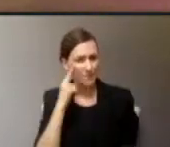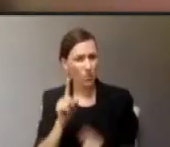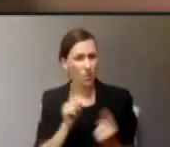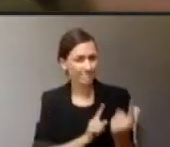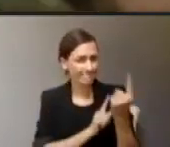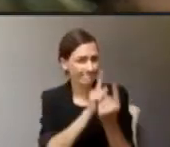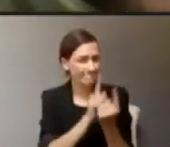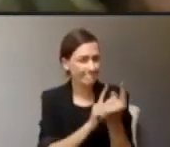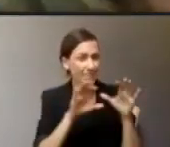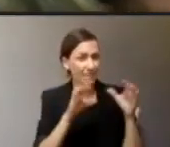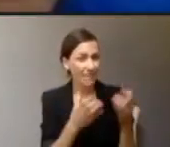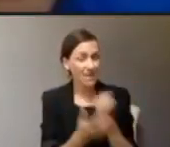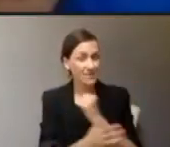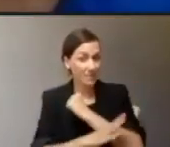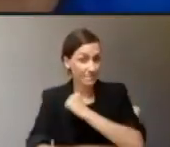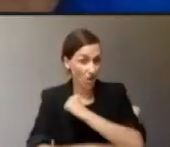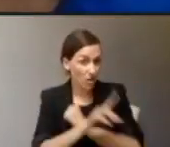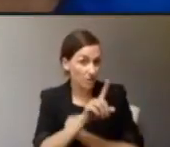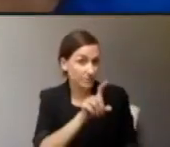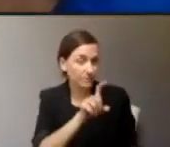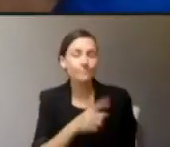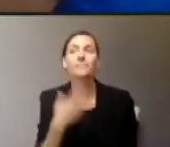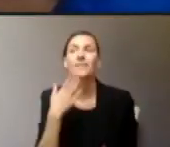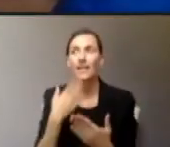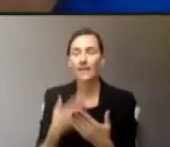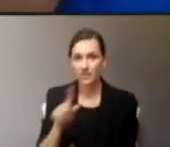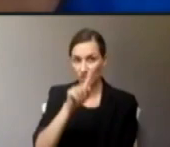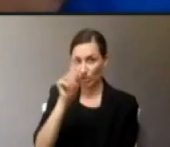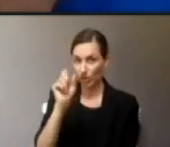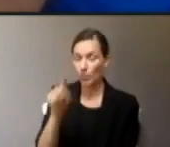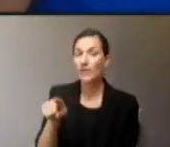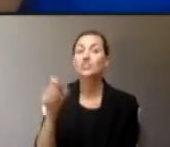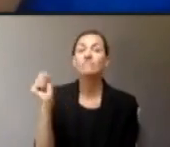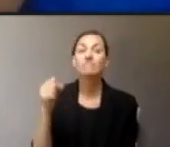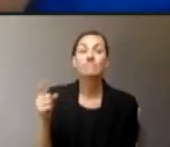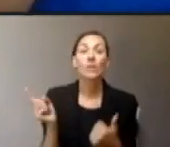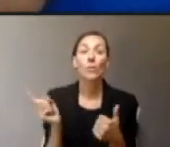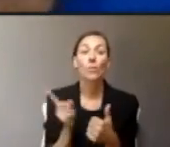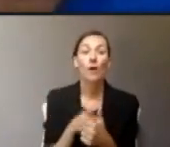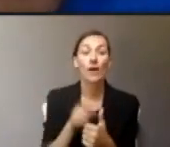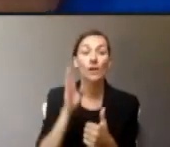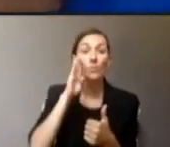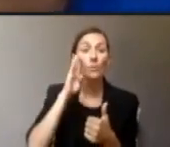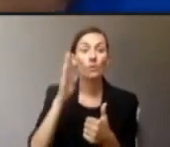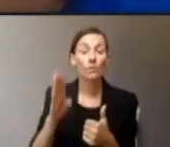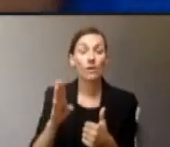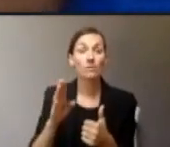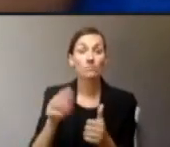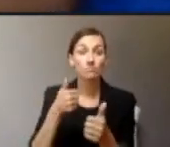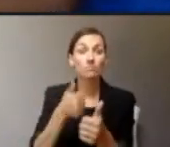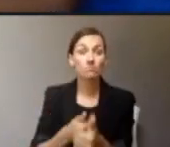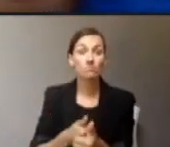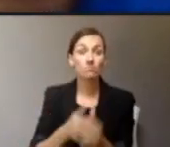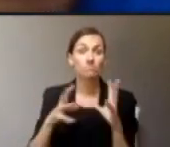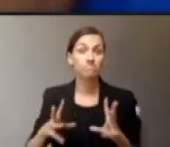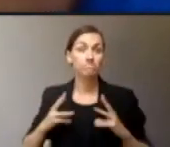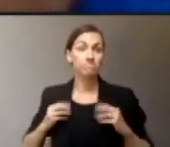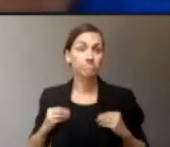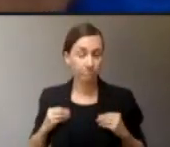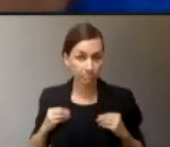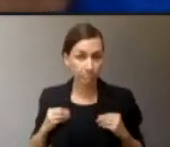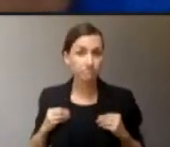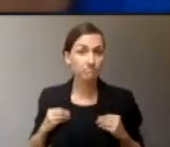the fall? So that's a good question. And one, we are going to comply because it is